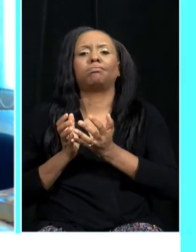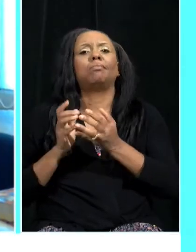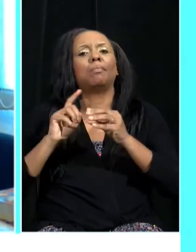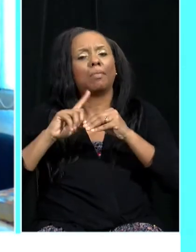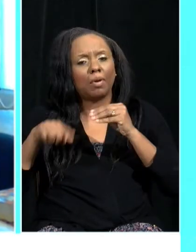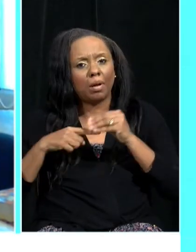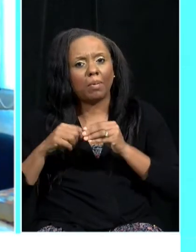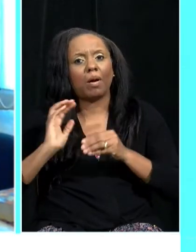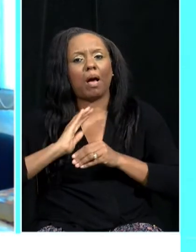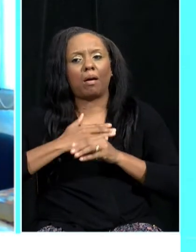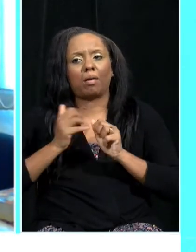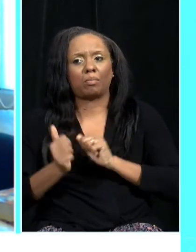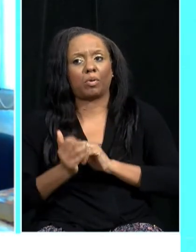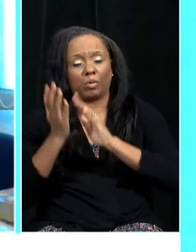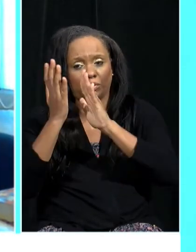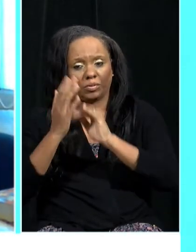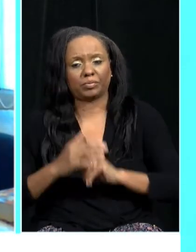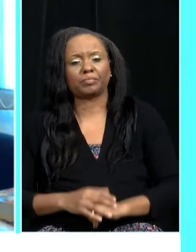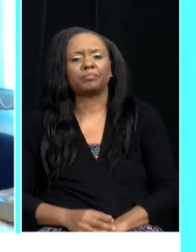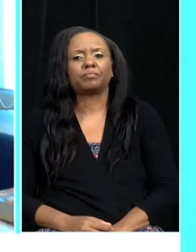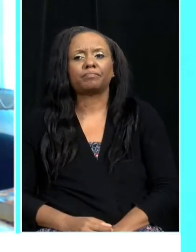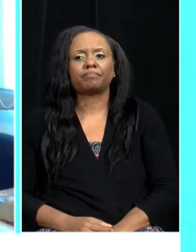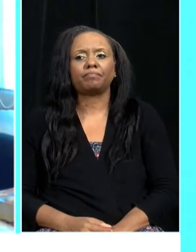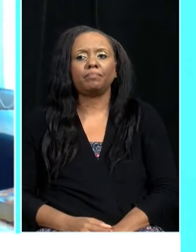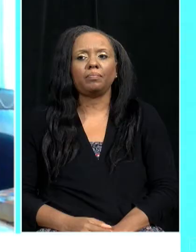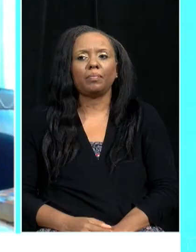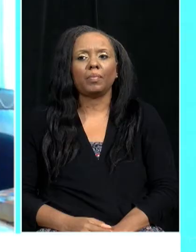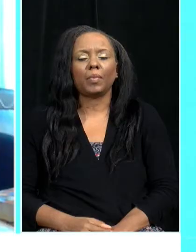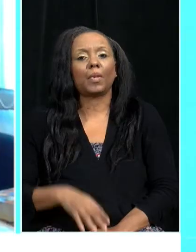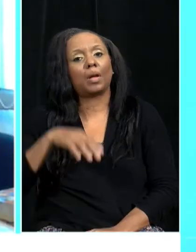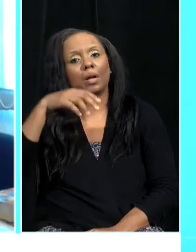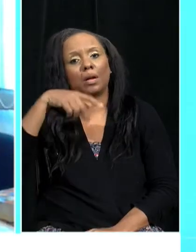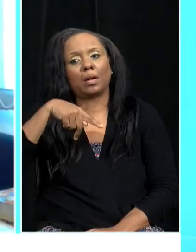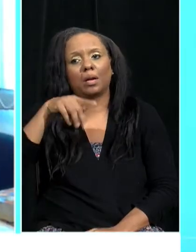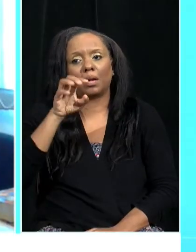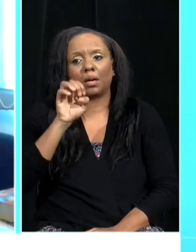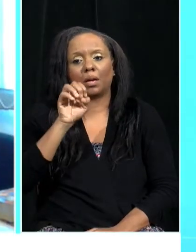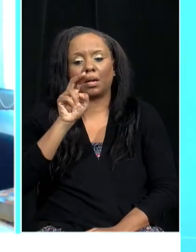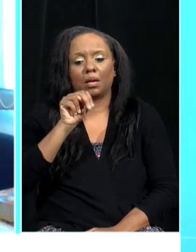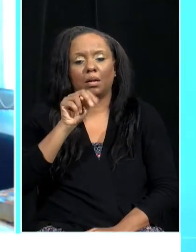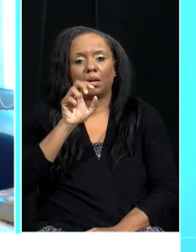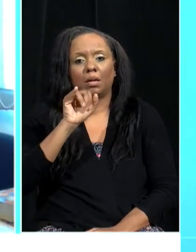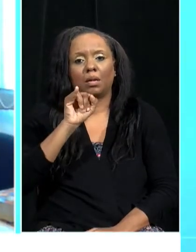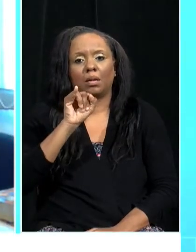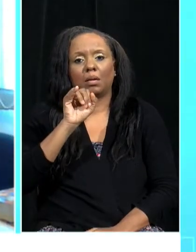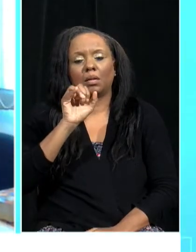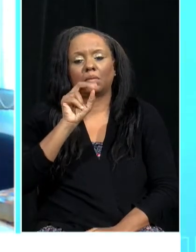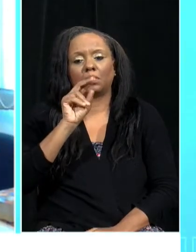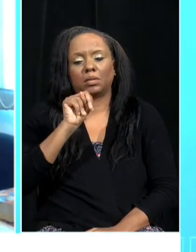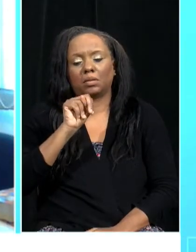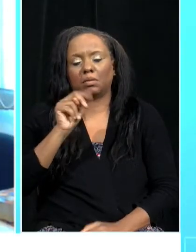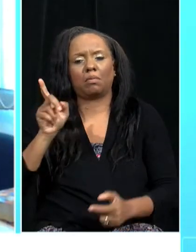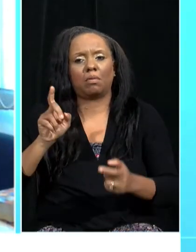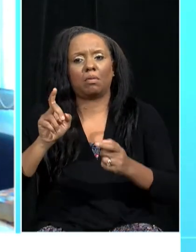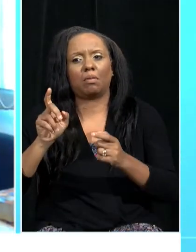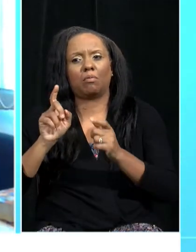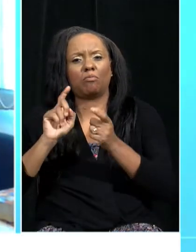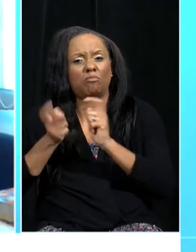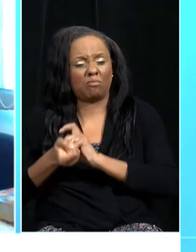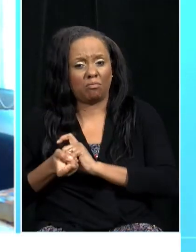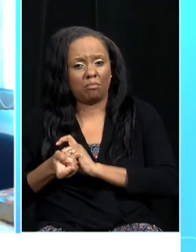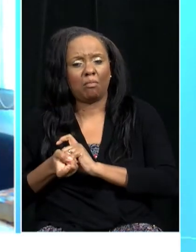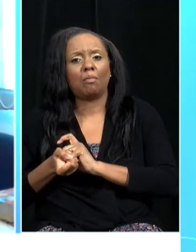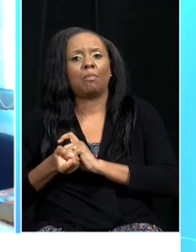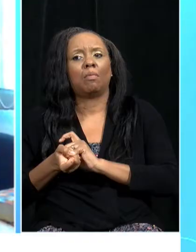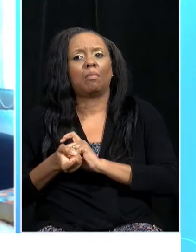reform, we should be aware of the universe of ideas around providing pension benefits. And Justin is right when he speaks